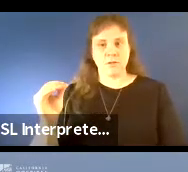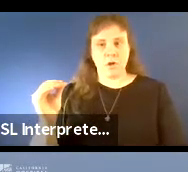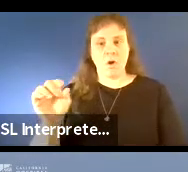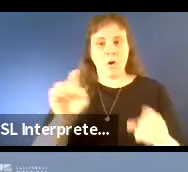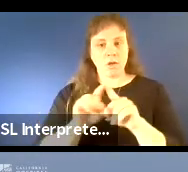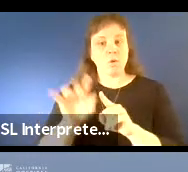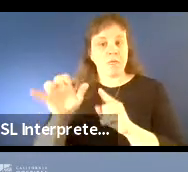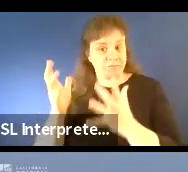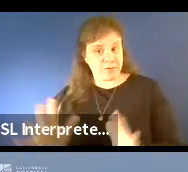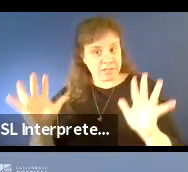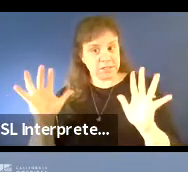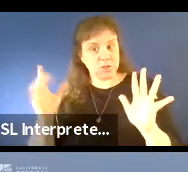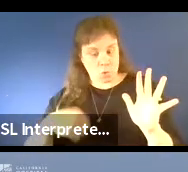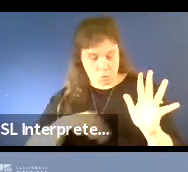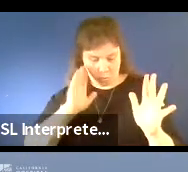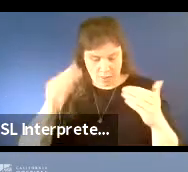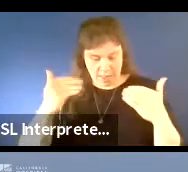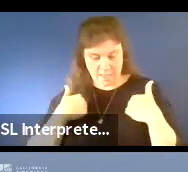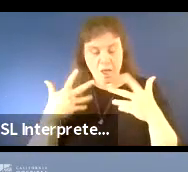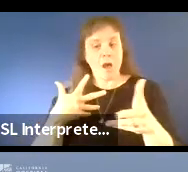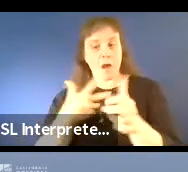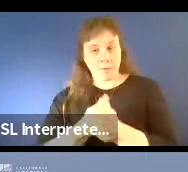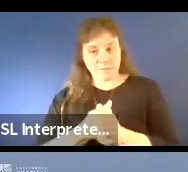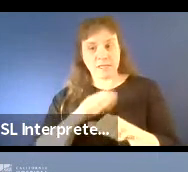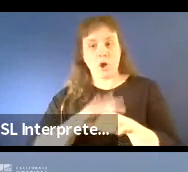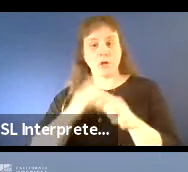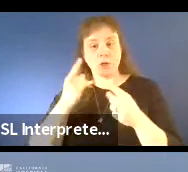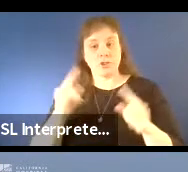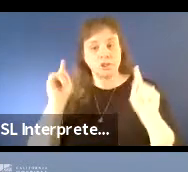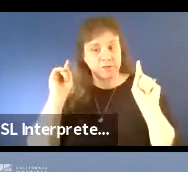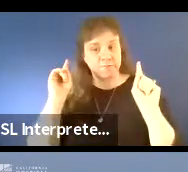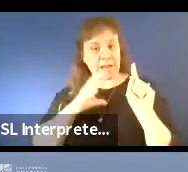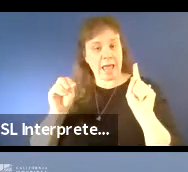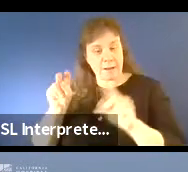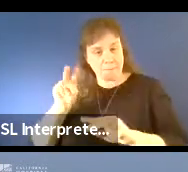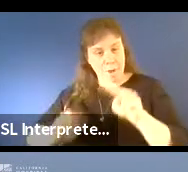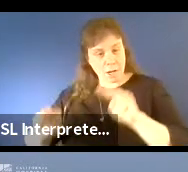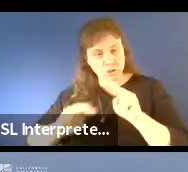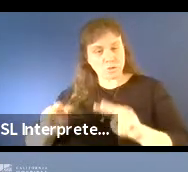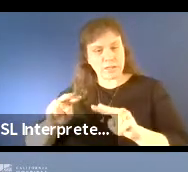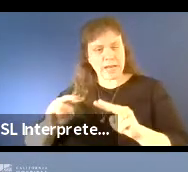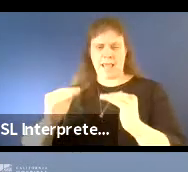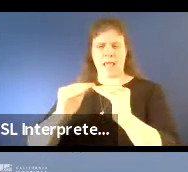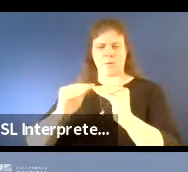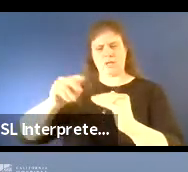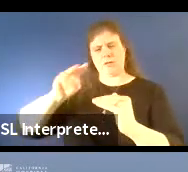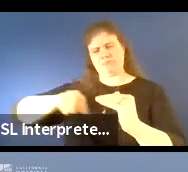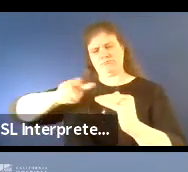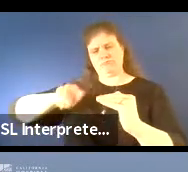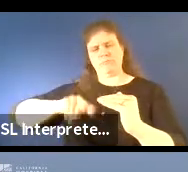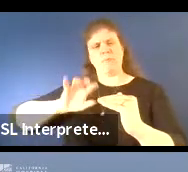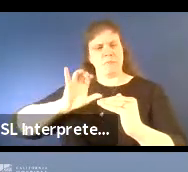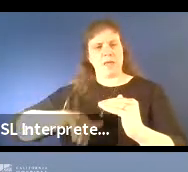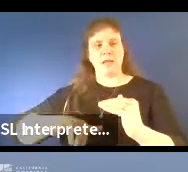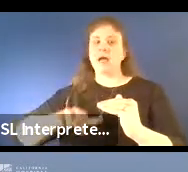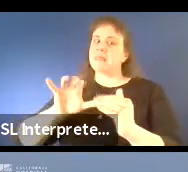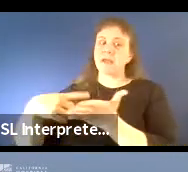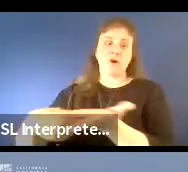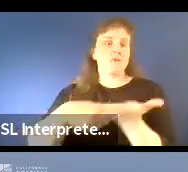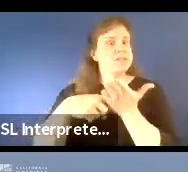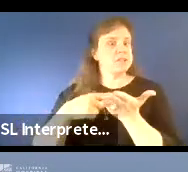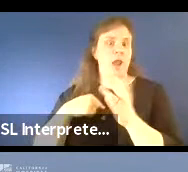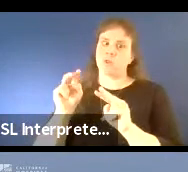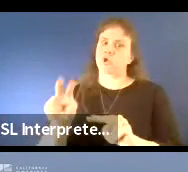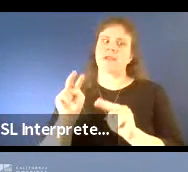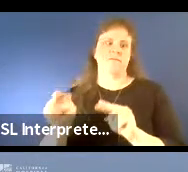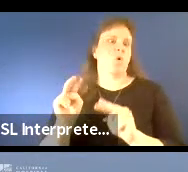following that, we will hear an update on achieving and monitoring equity. And that's a conversation I'm really looking forward